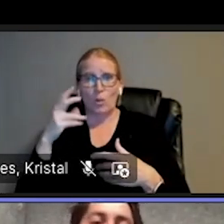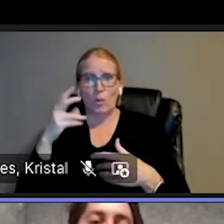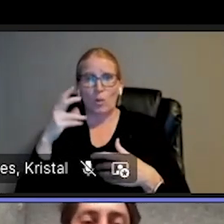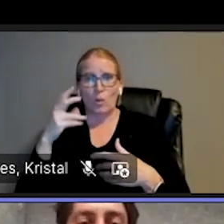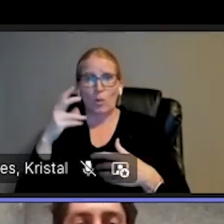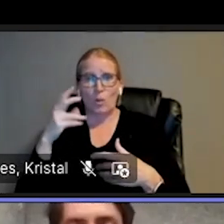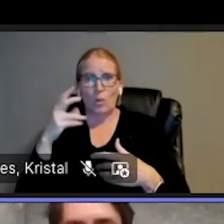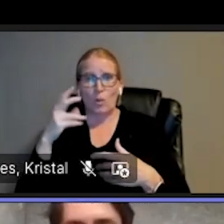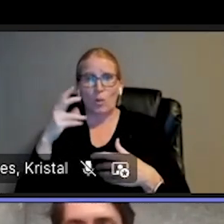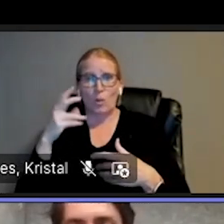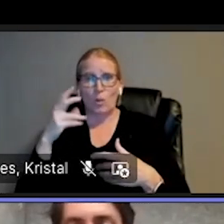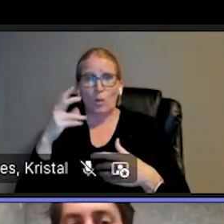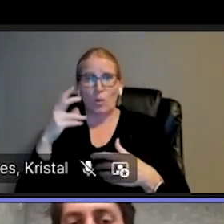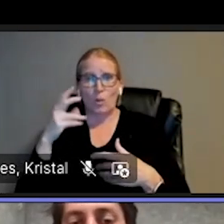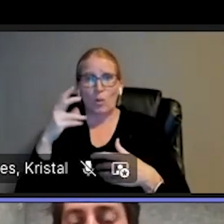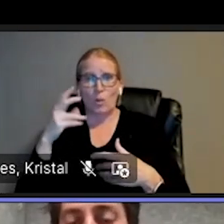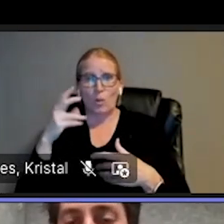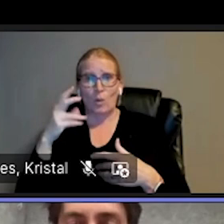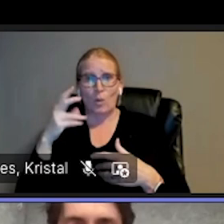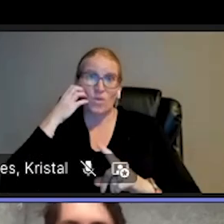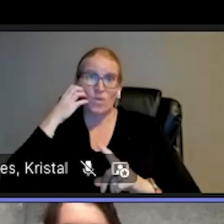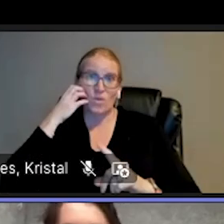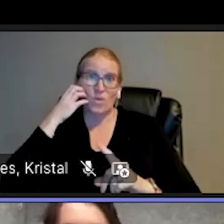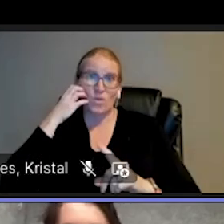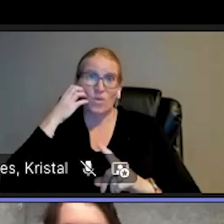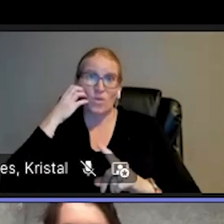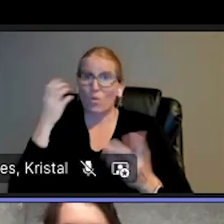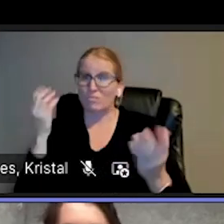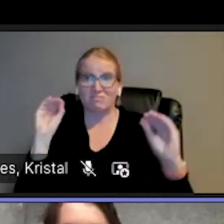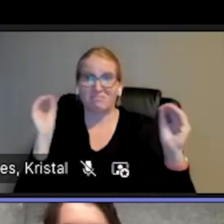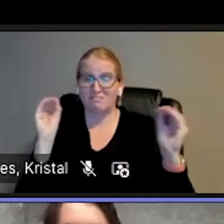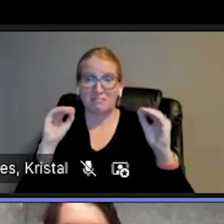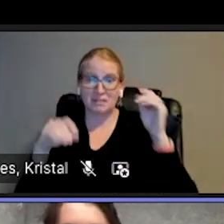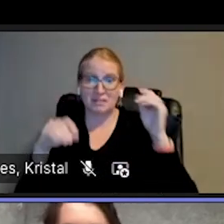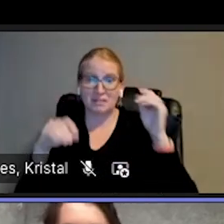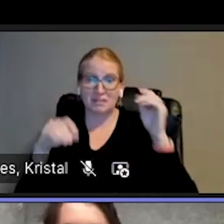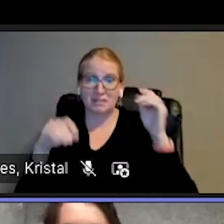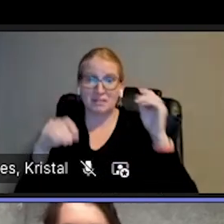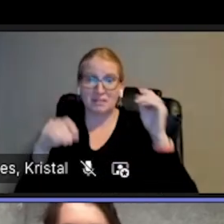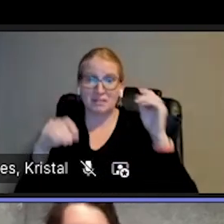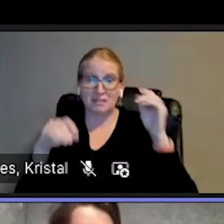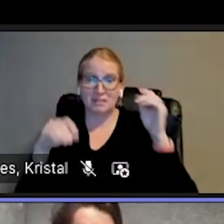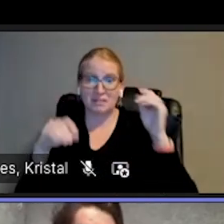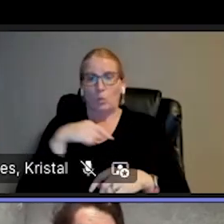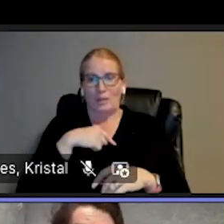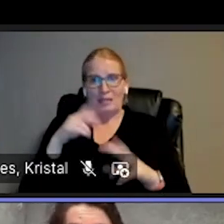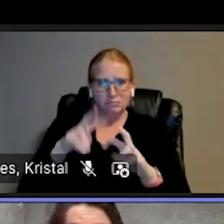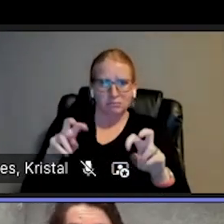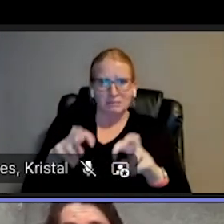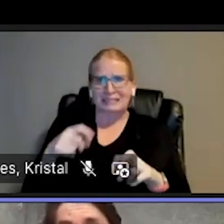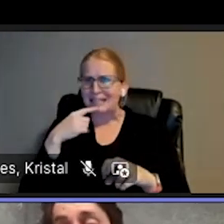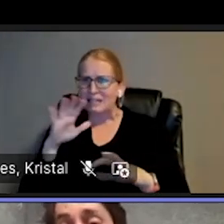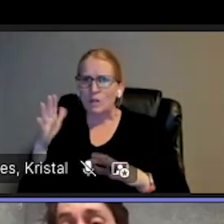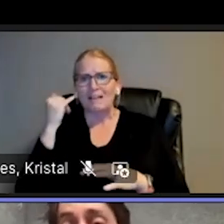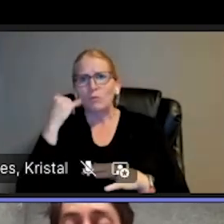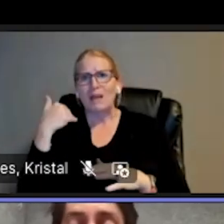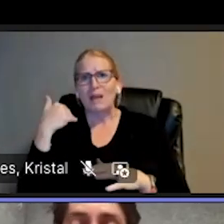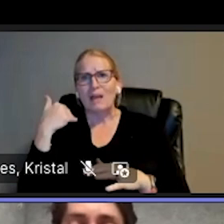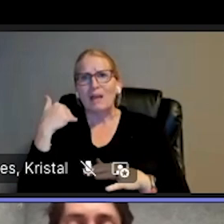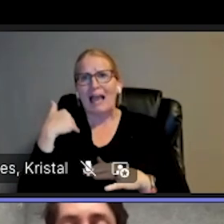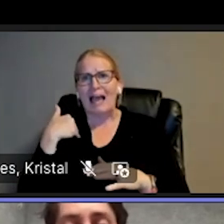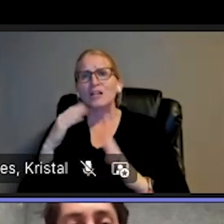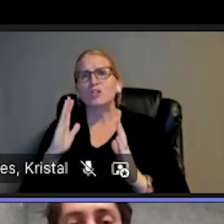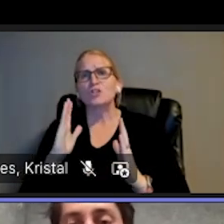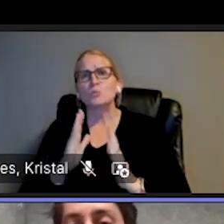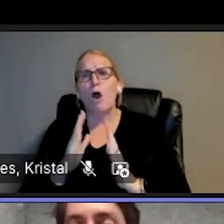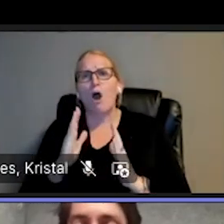actually that strategically placed small wireless facilities, which are kind of vertical assets under 50 feet